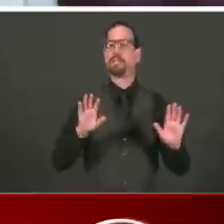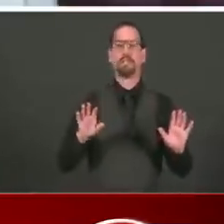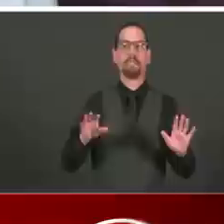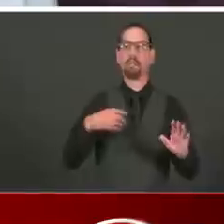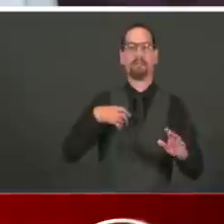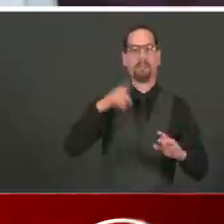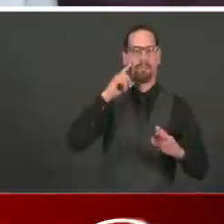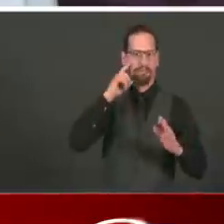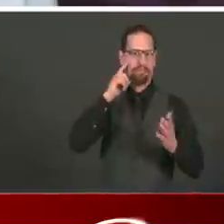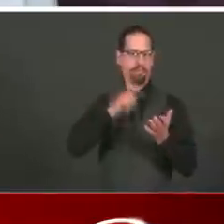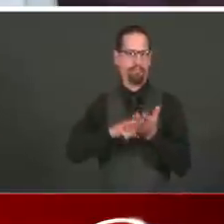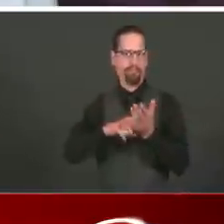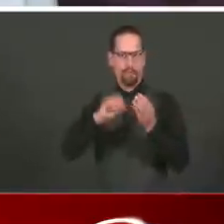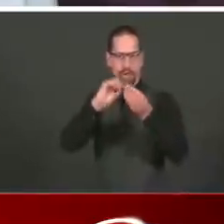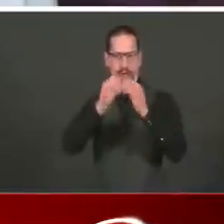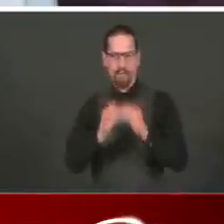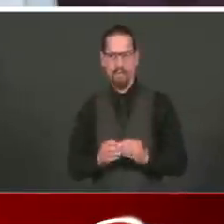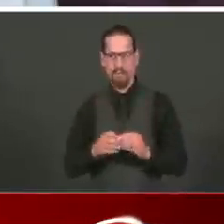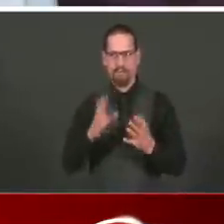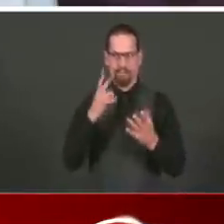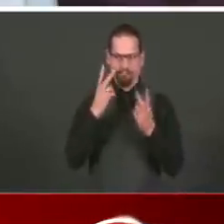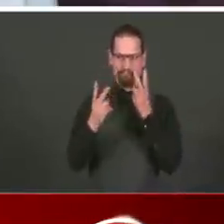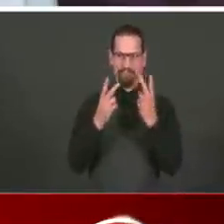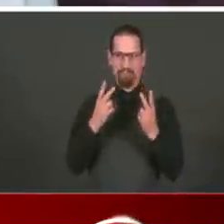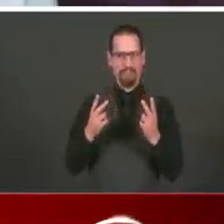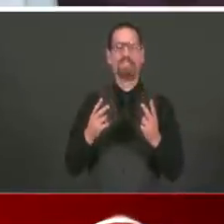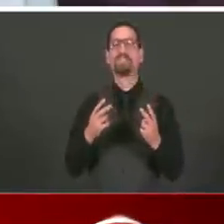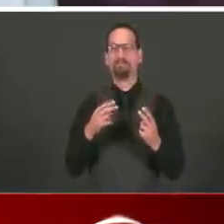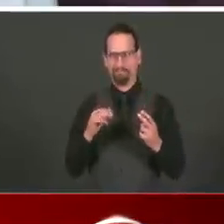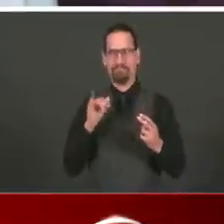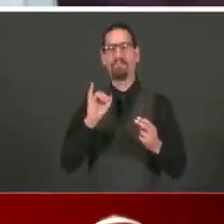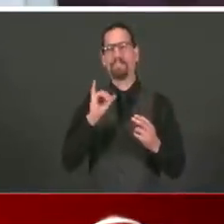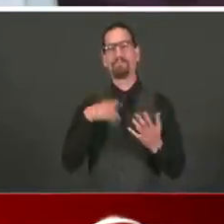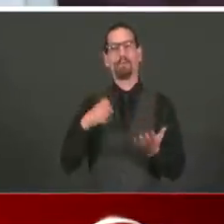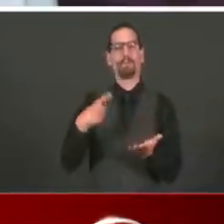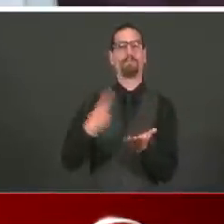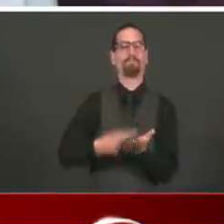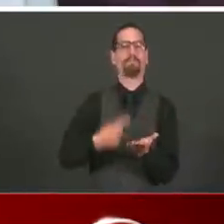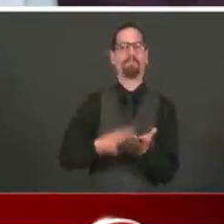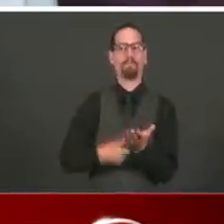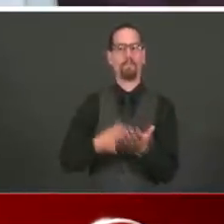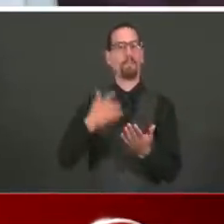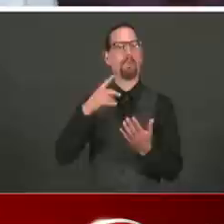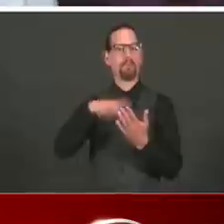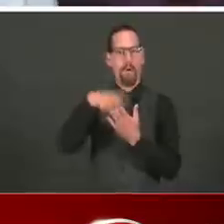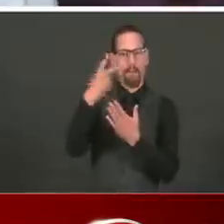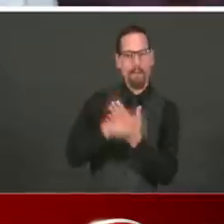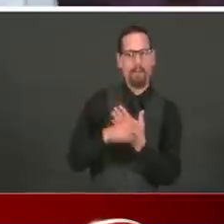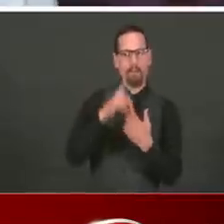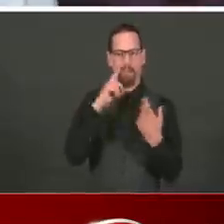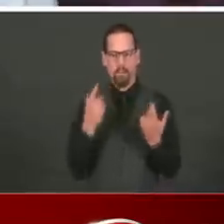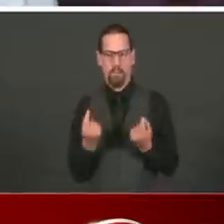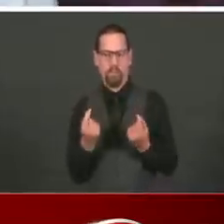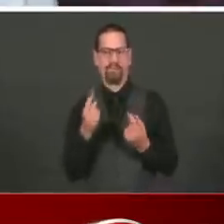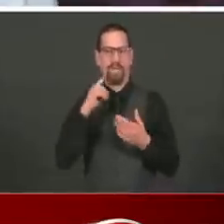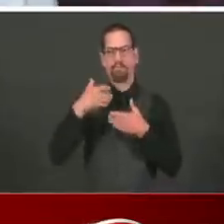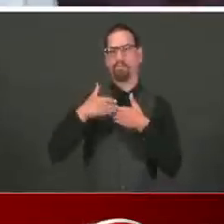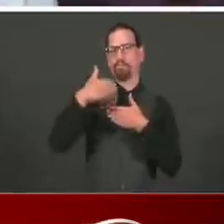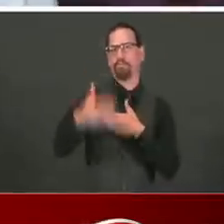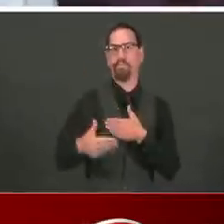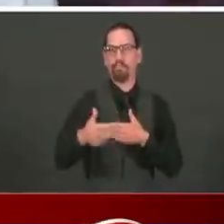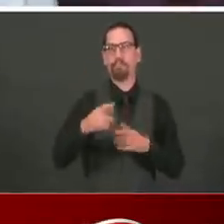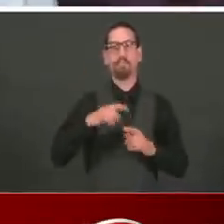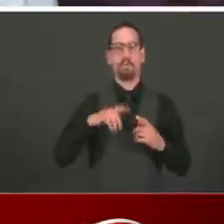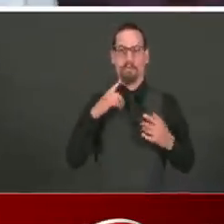problem is, and we're going to come back and we're going to continue to address it. But this is meant to immediately provide